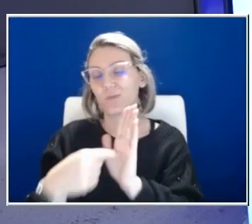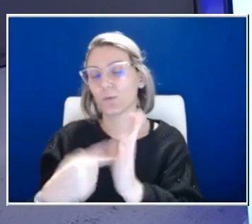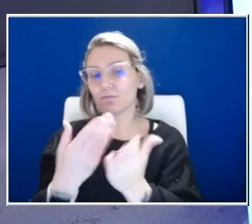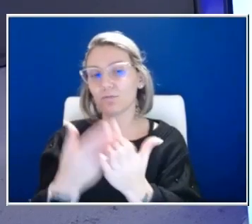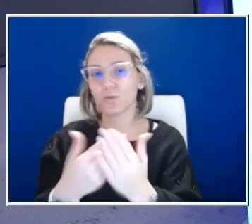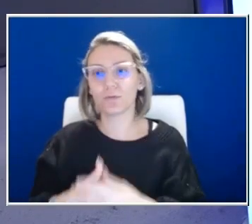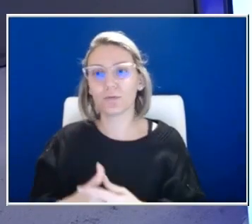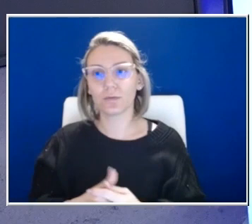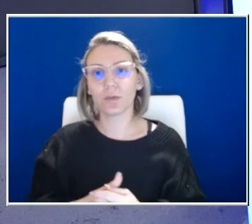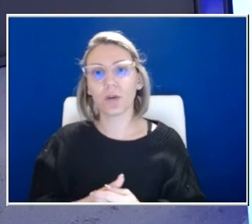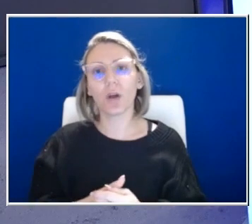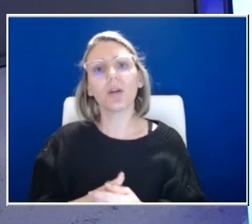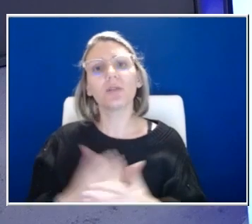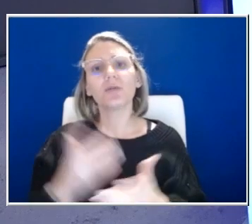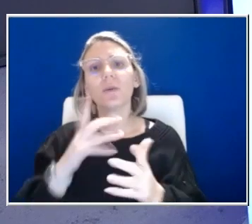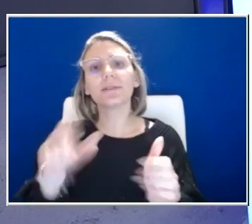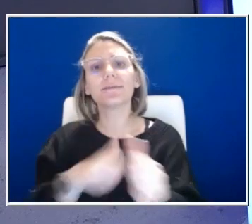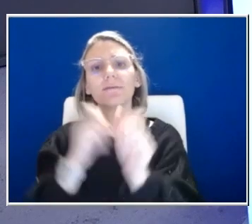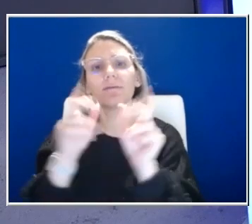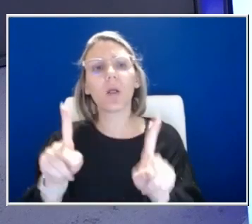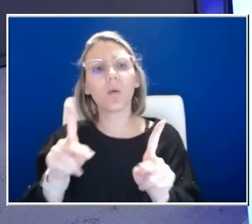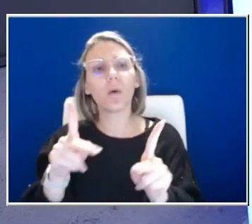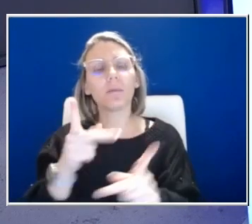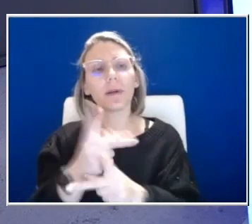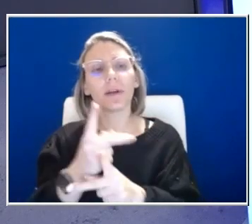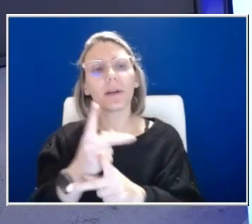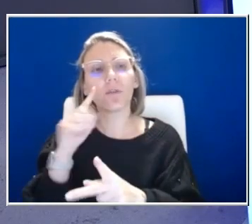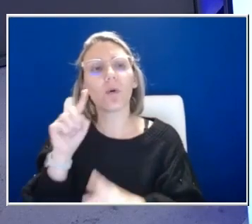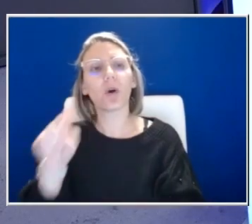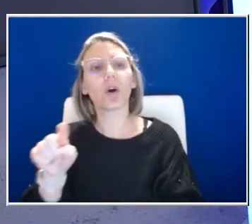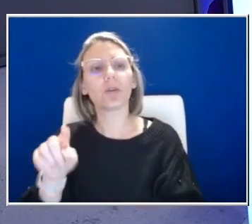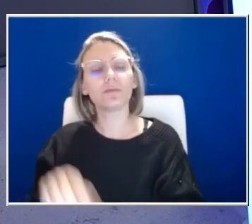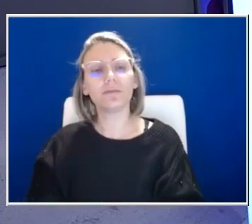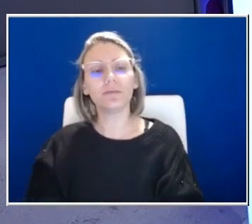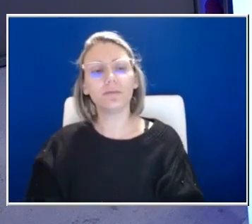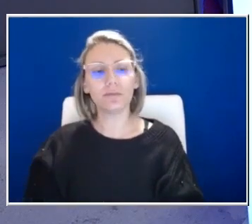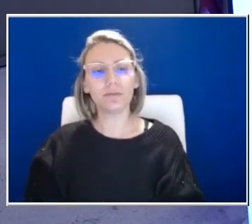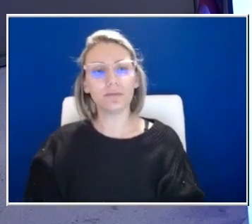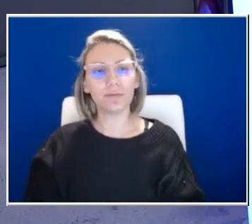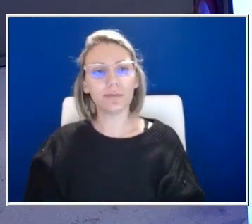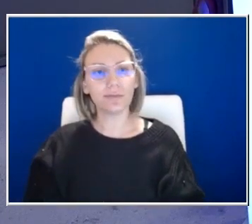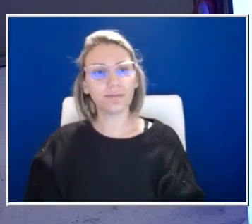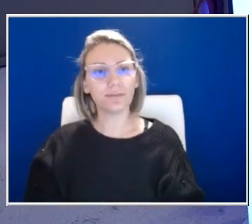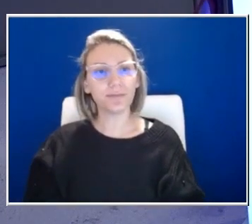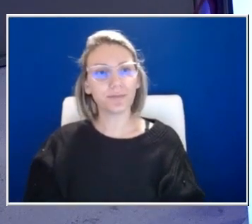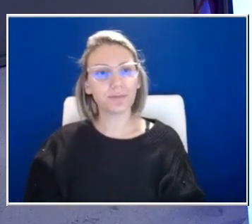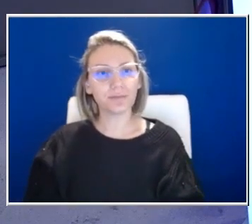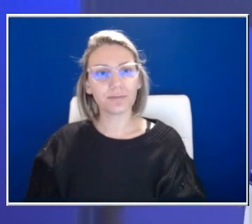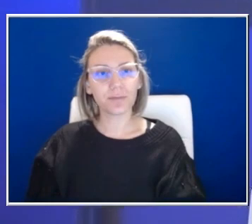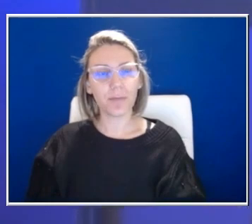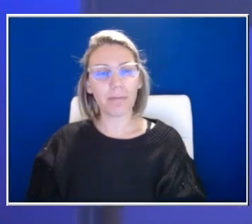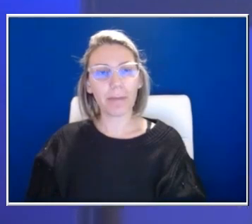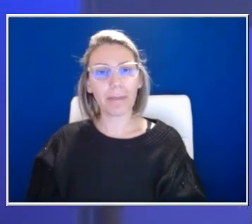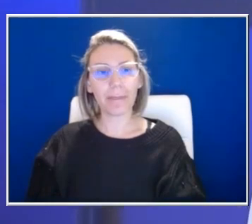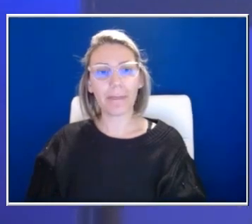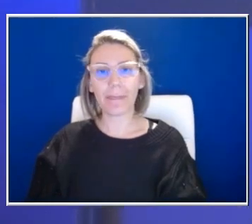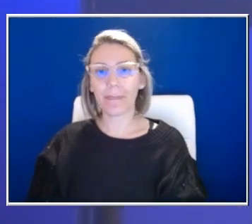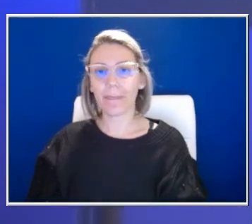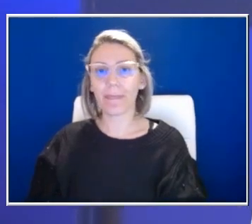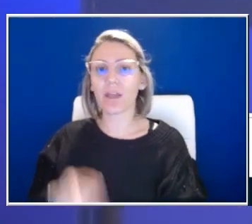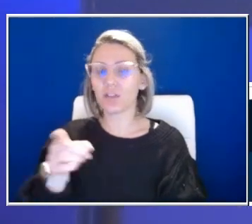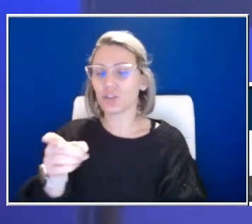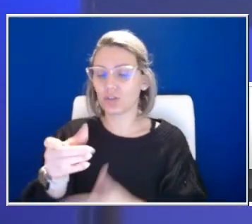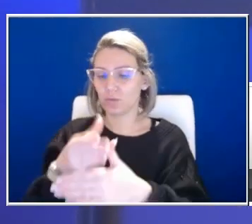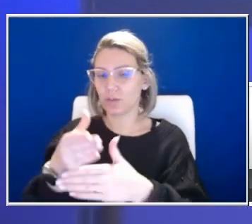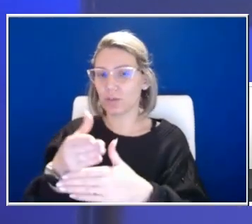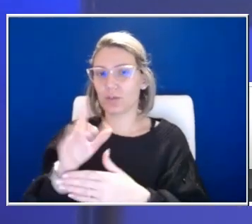what's the follow-up care for Yolanda, Dr. Wagner? So she is still actually within her first 5 years, so